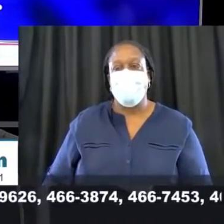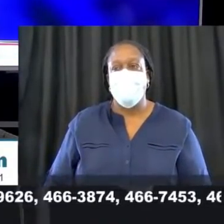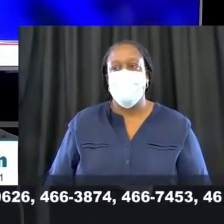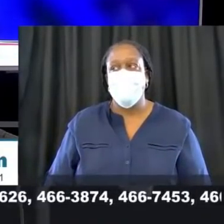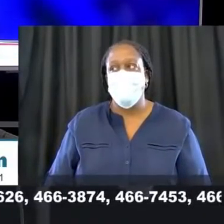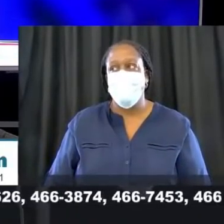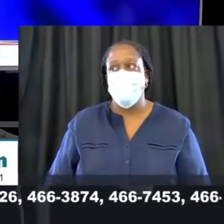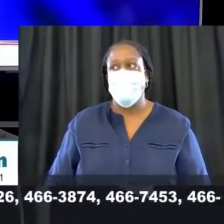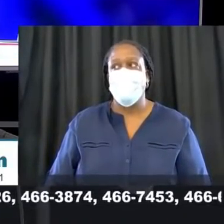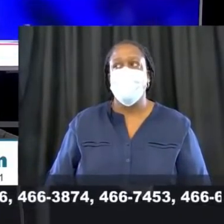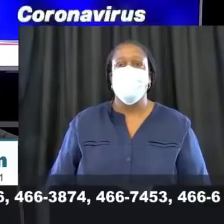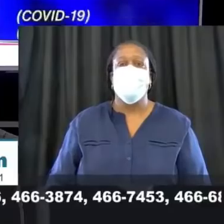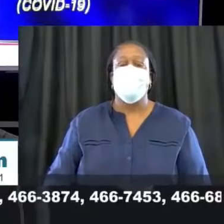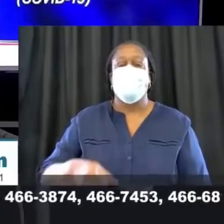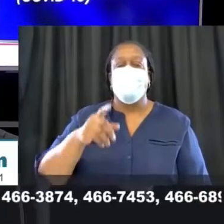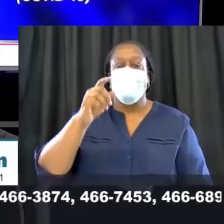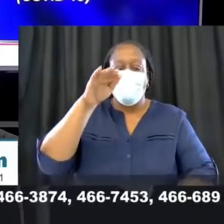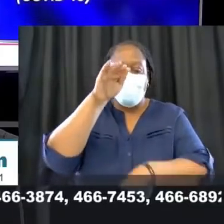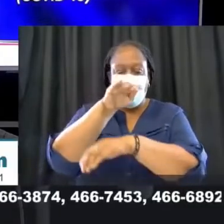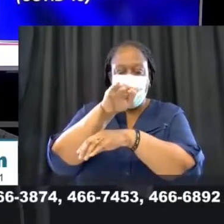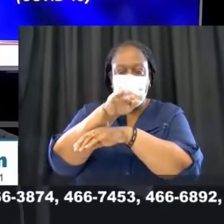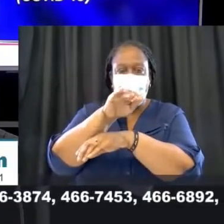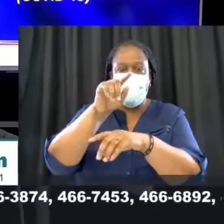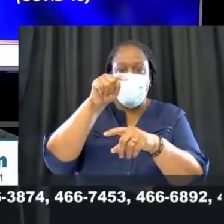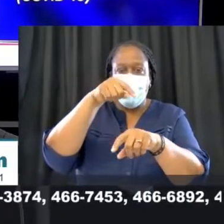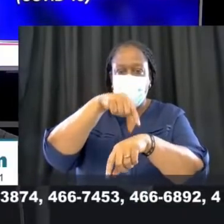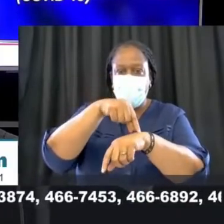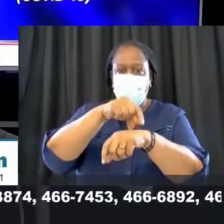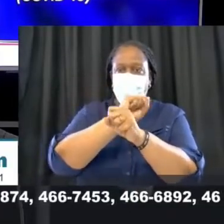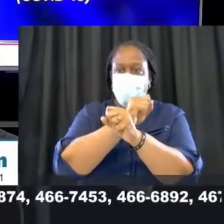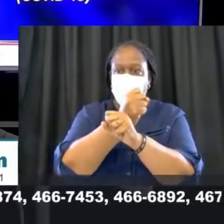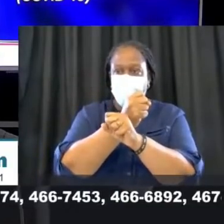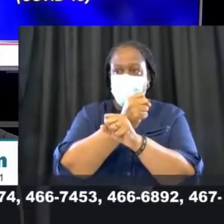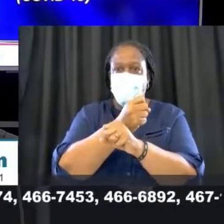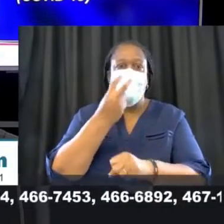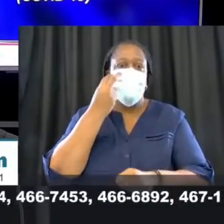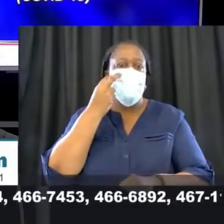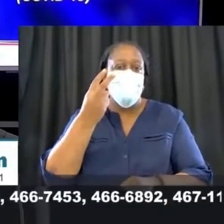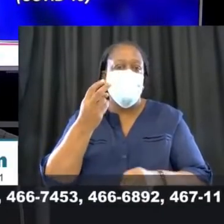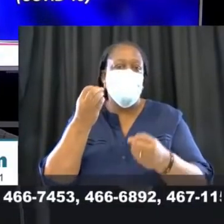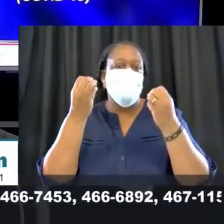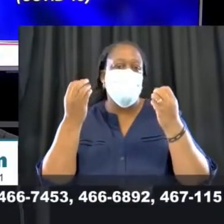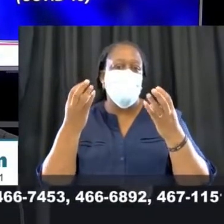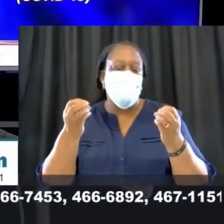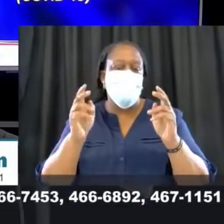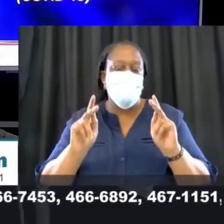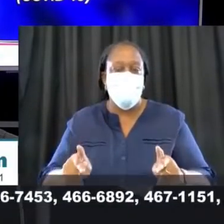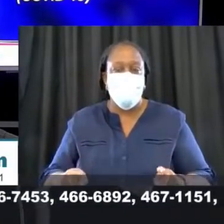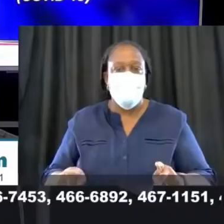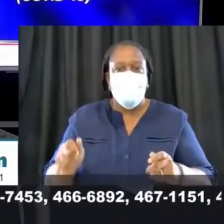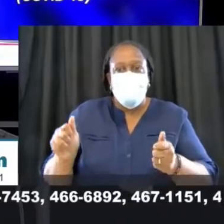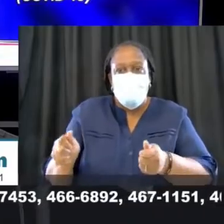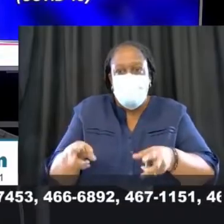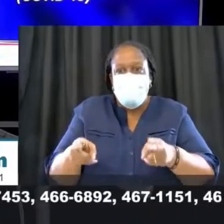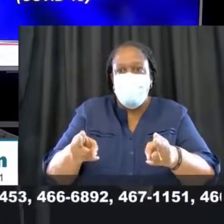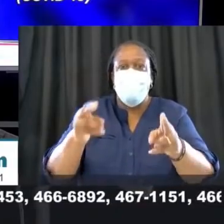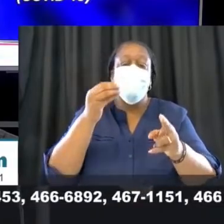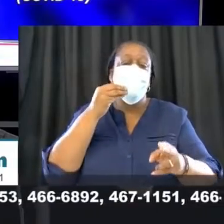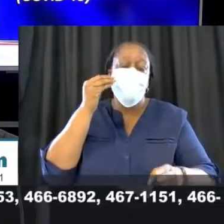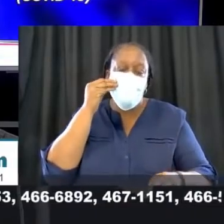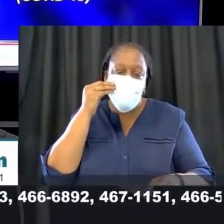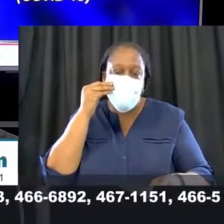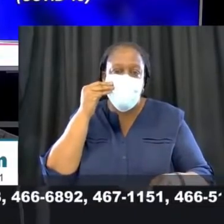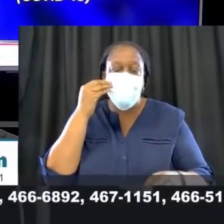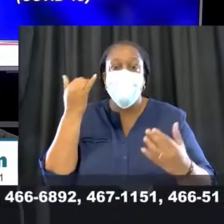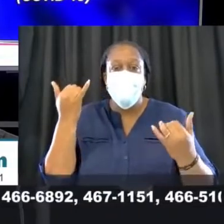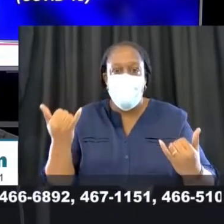Since night curfews started in the Federation, we have seen an increase in the number of traffic accidents at night. Most of these